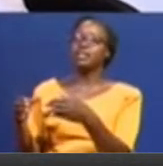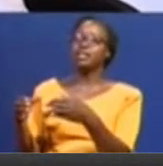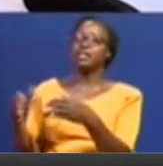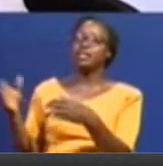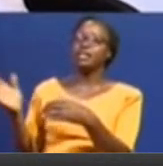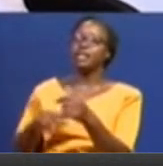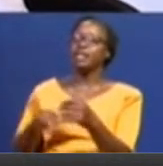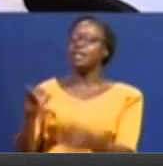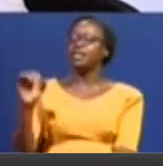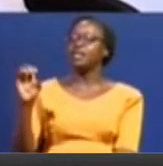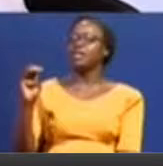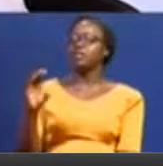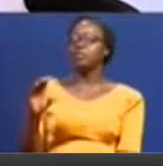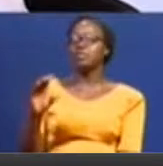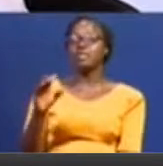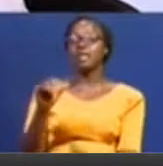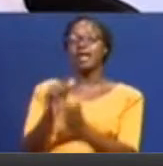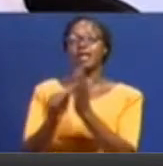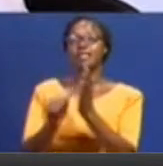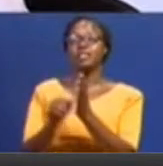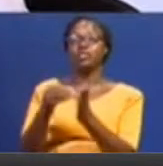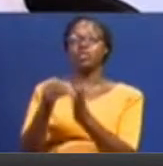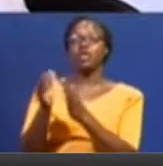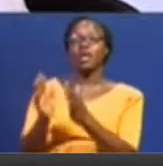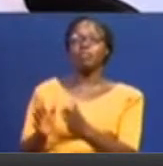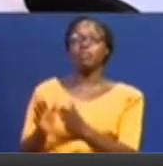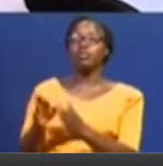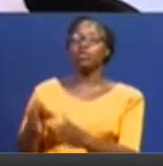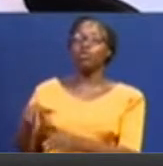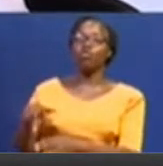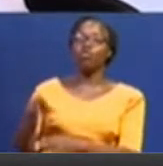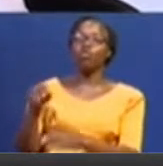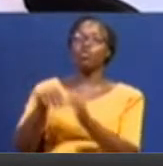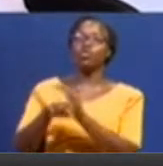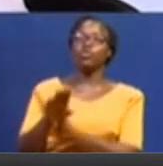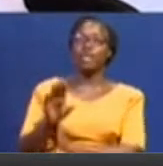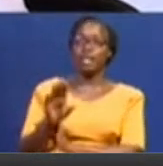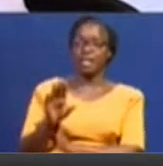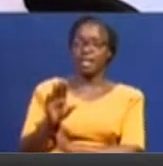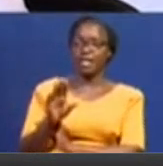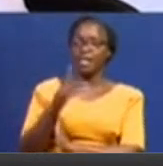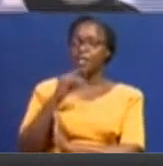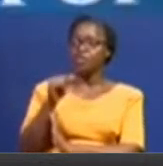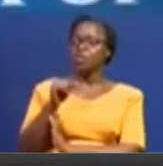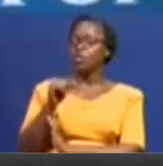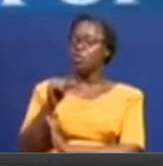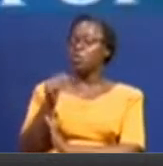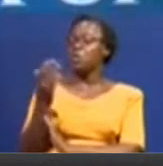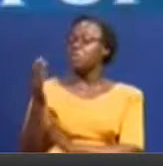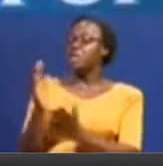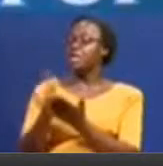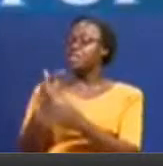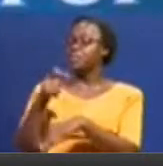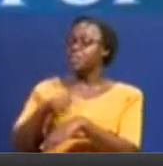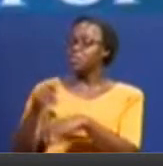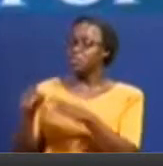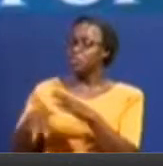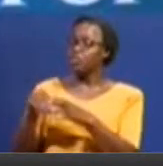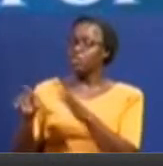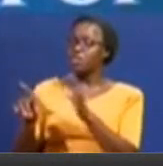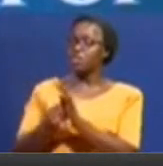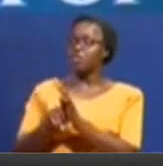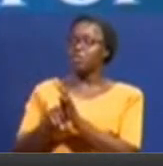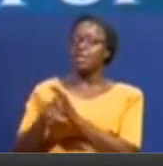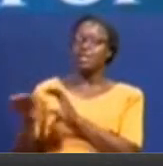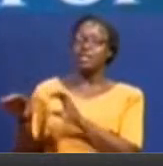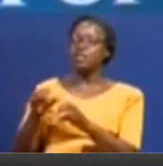the IEBC agents or a person they have worked in with. So yes, there are instances where you find the law does